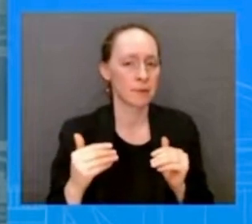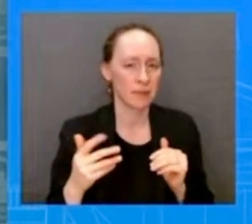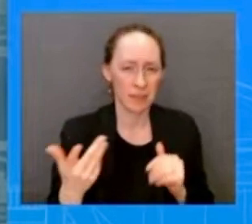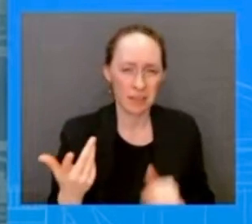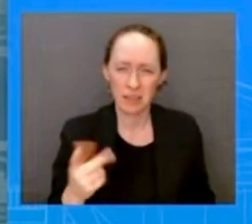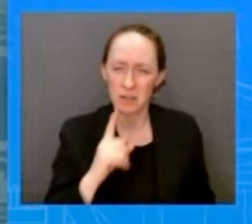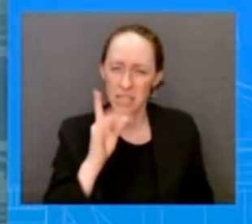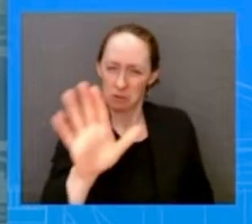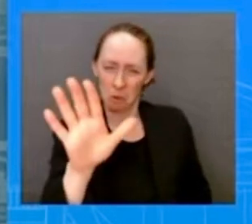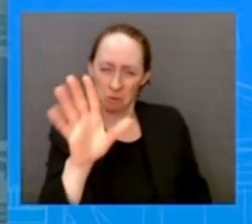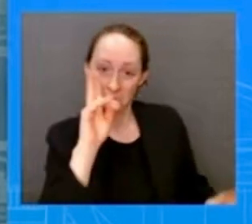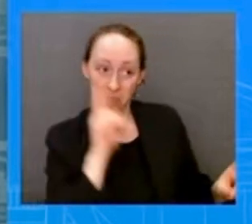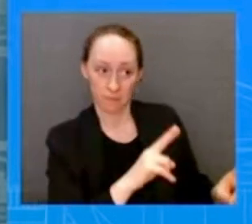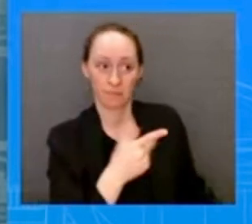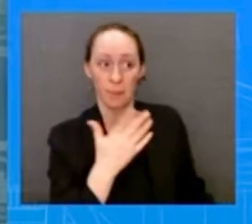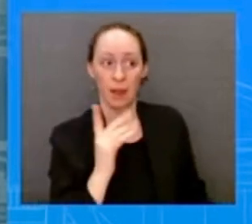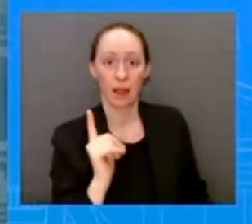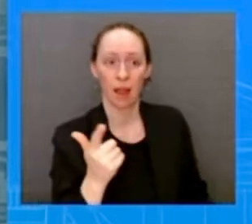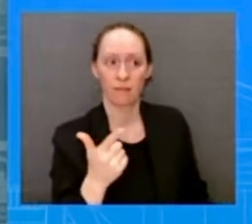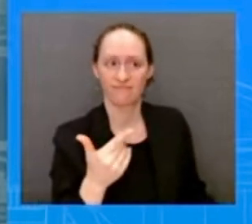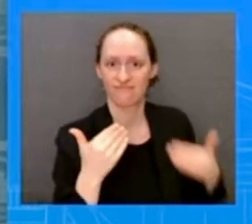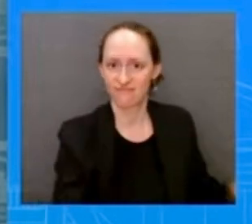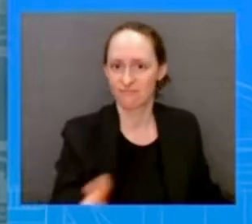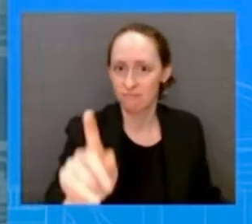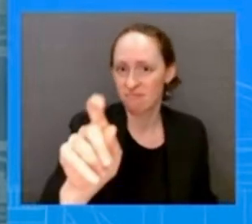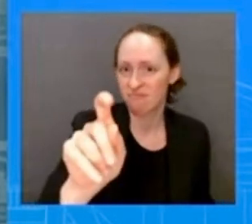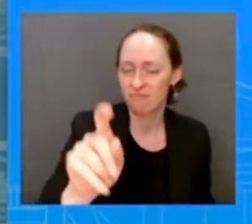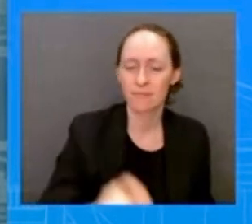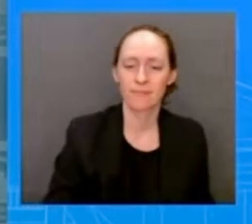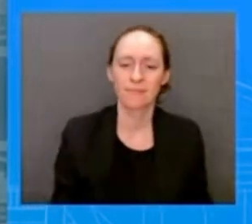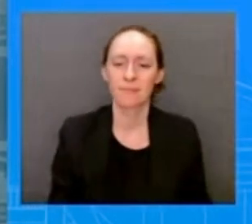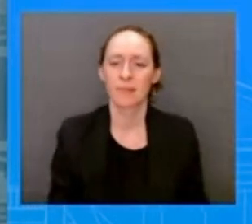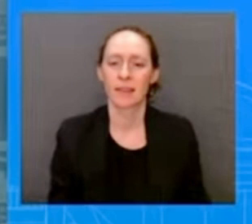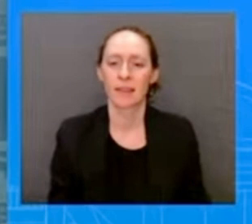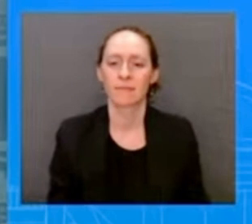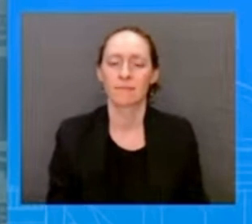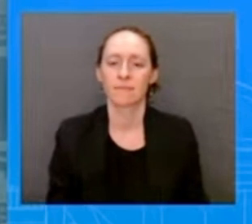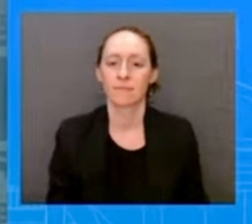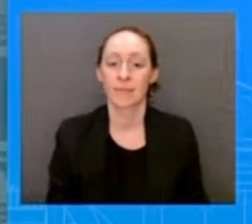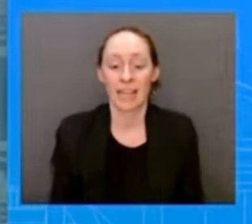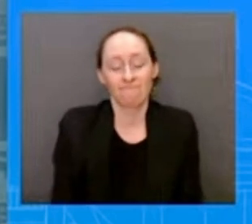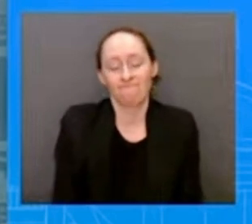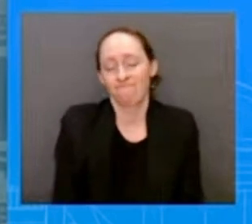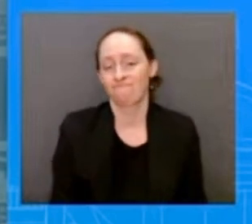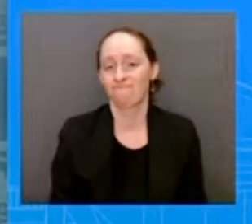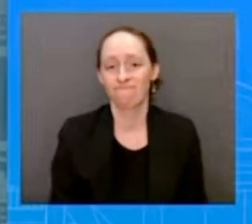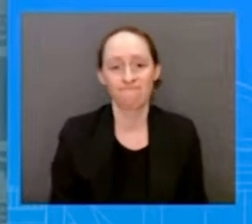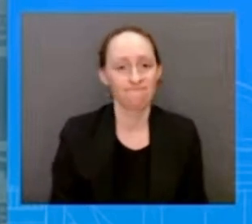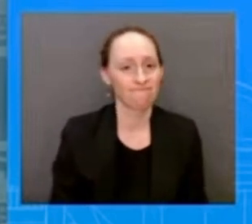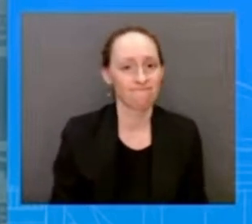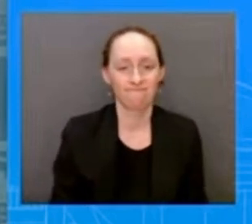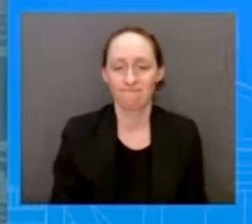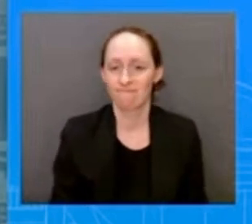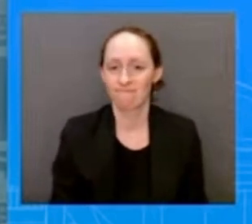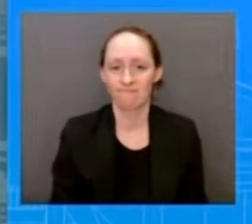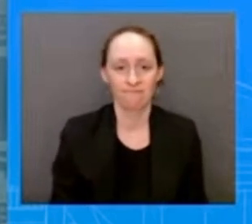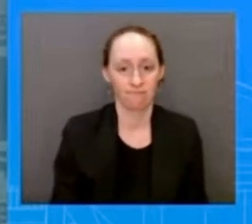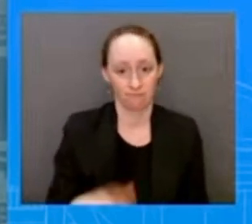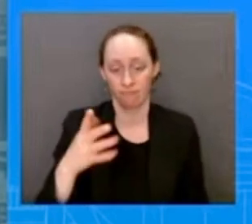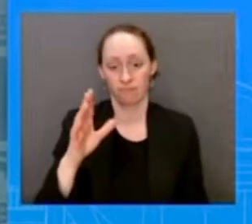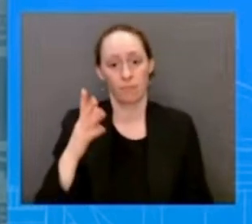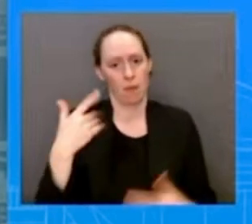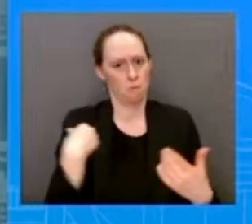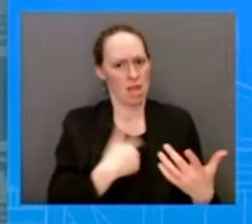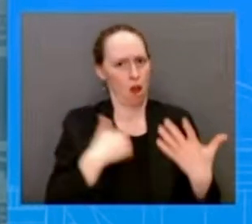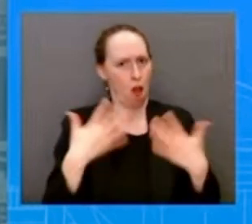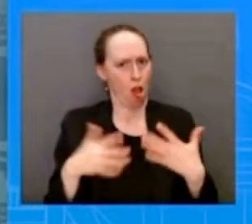answer to that question. Certainly, we were concerned enough to bring it up privately with our Chinese counterparts and